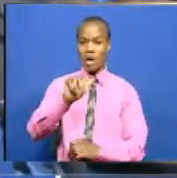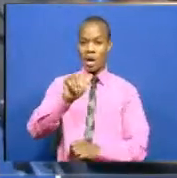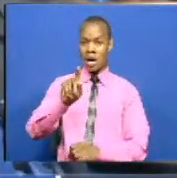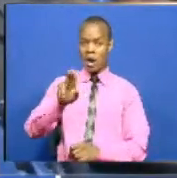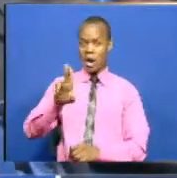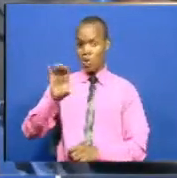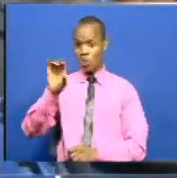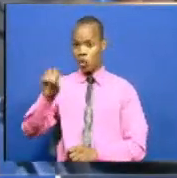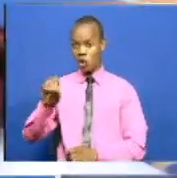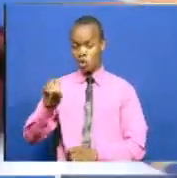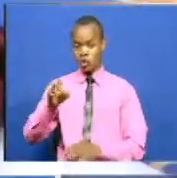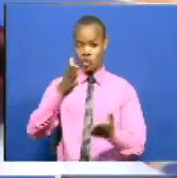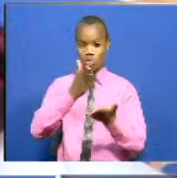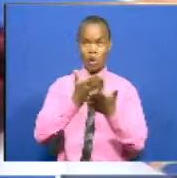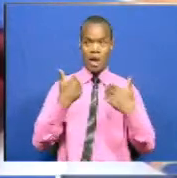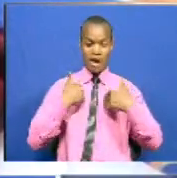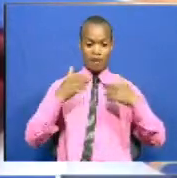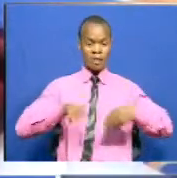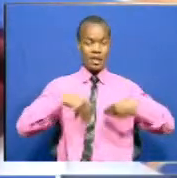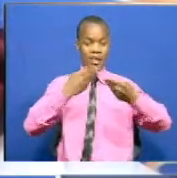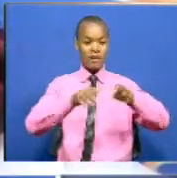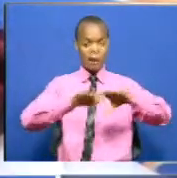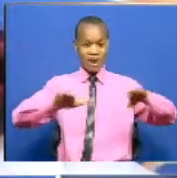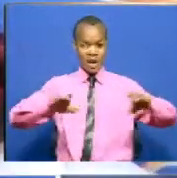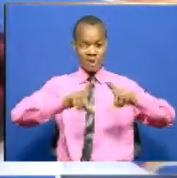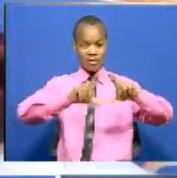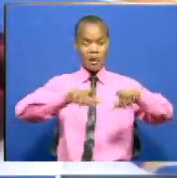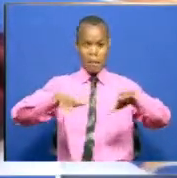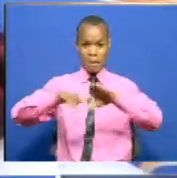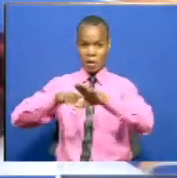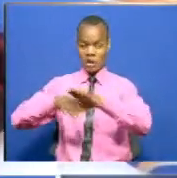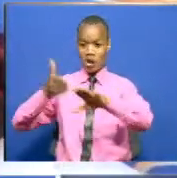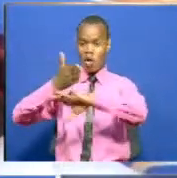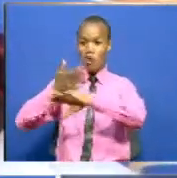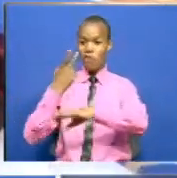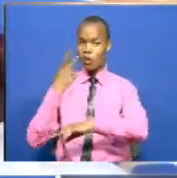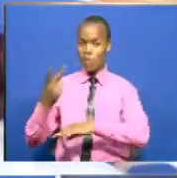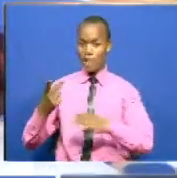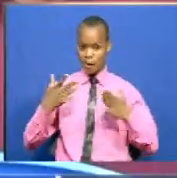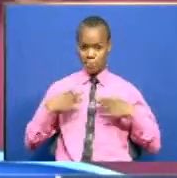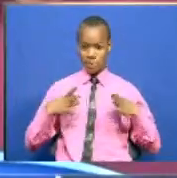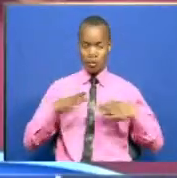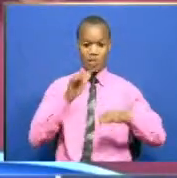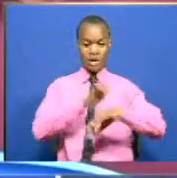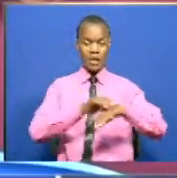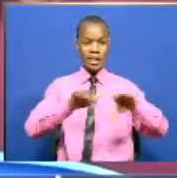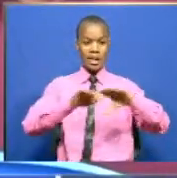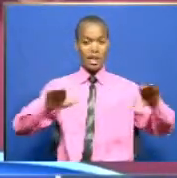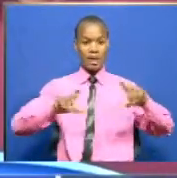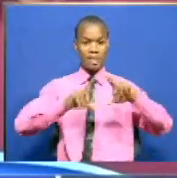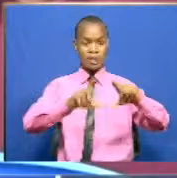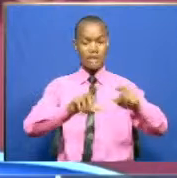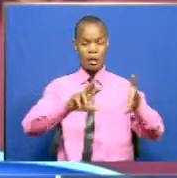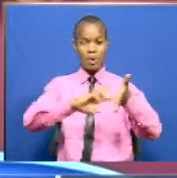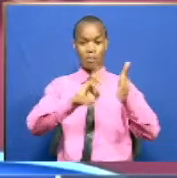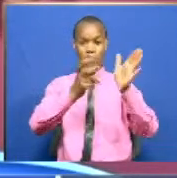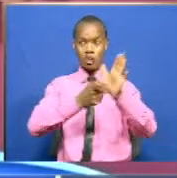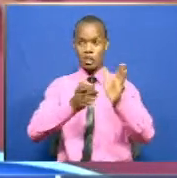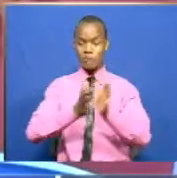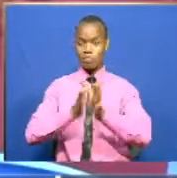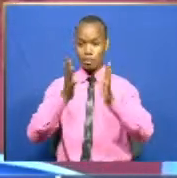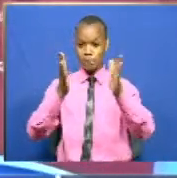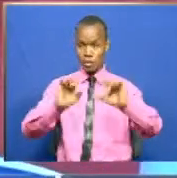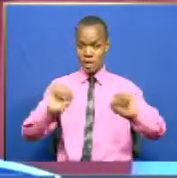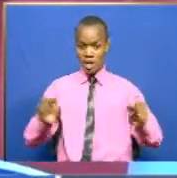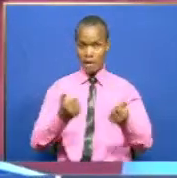started issuing title deeds to its members. Over 200 people got their titles for Mai Mahiu and Mashuru project at a ceremony that took